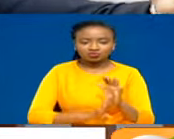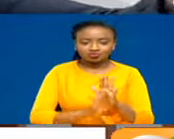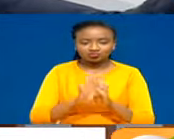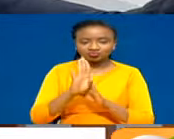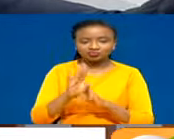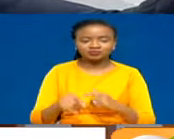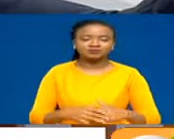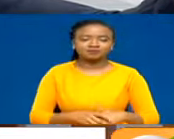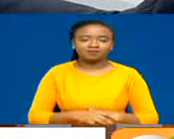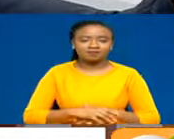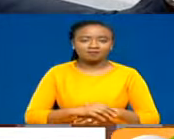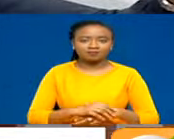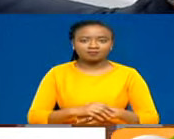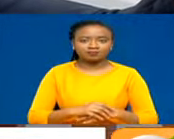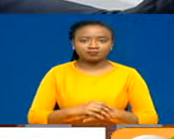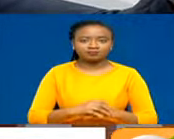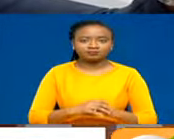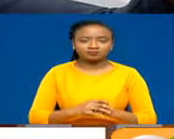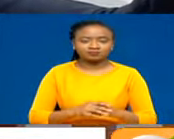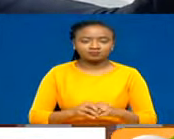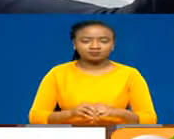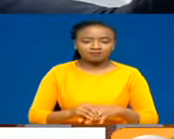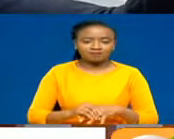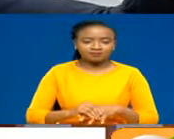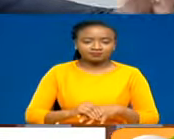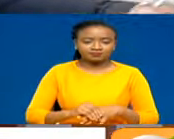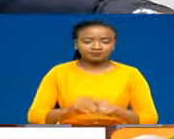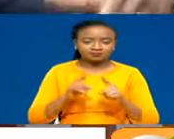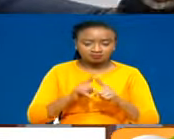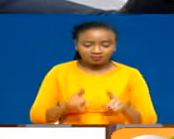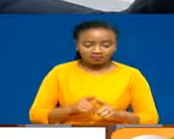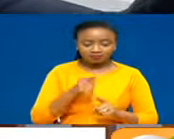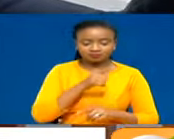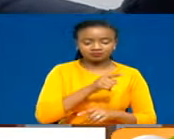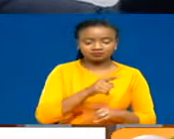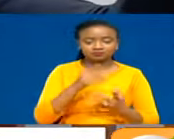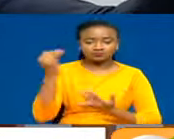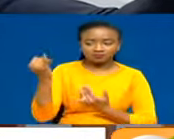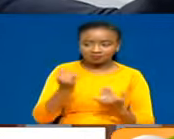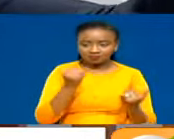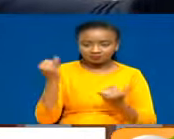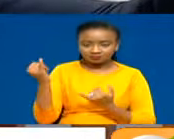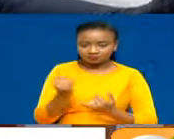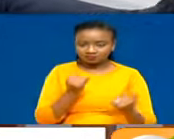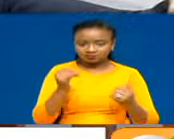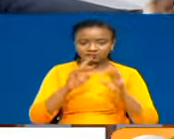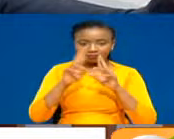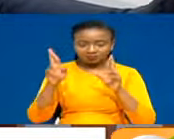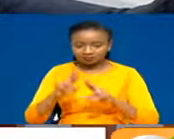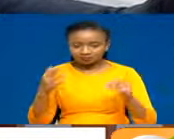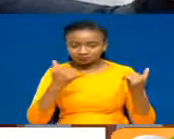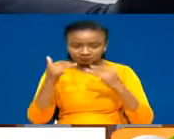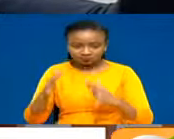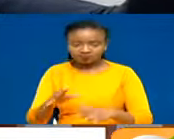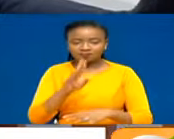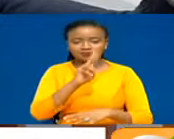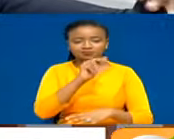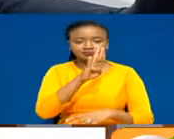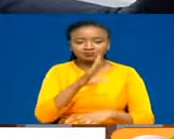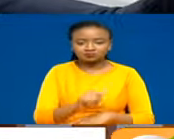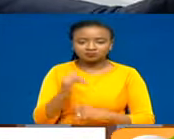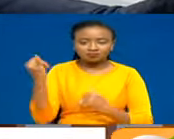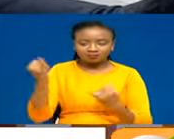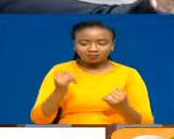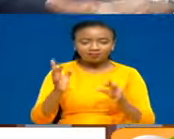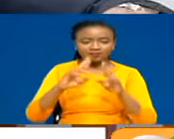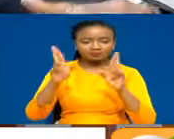incredible job opening it up, you know, like to international foreign players. They're growing, they're becoming better. Giannis, Lucas,